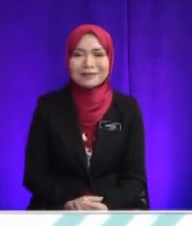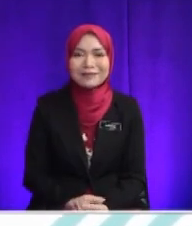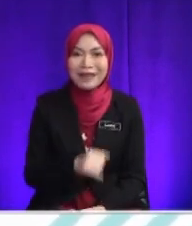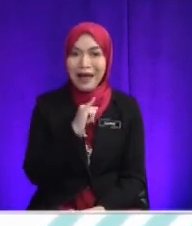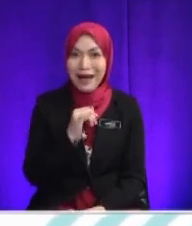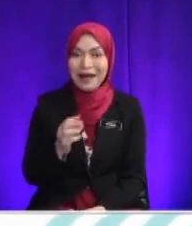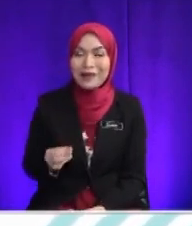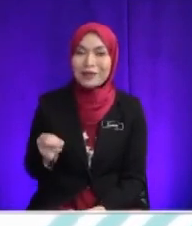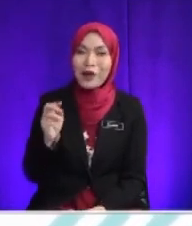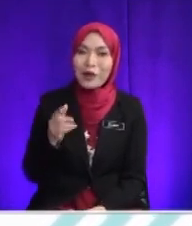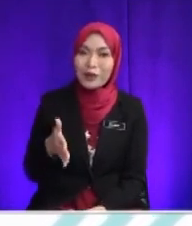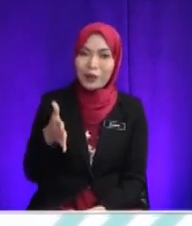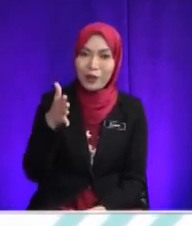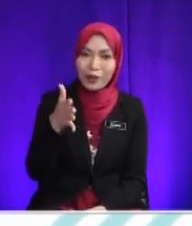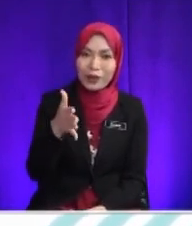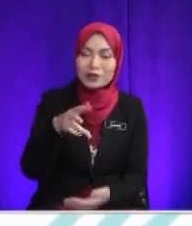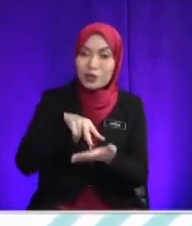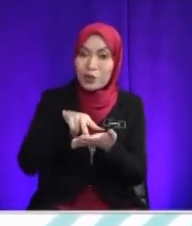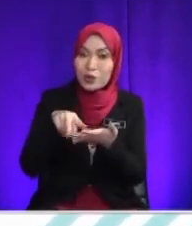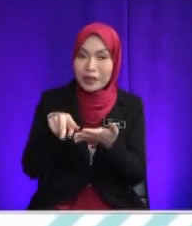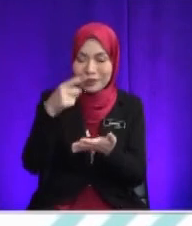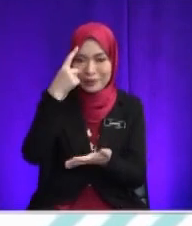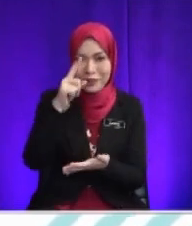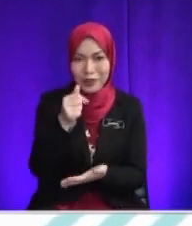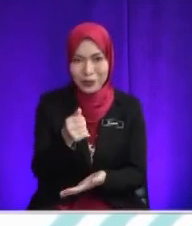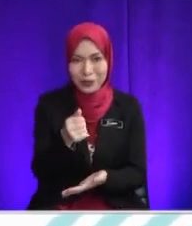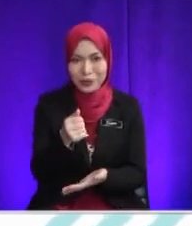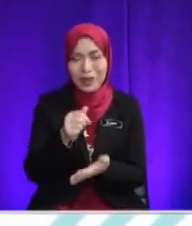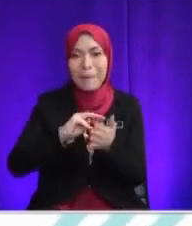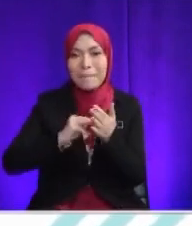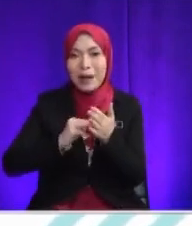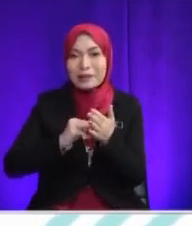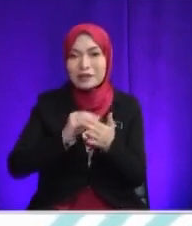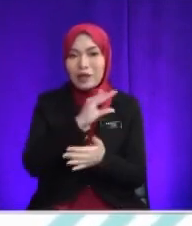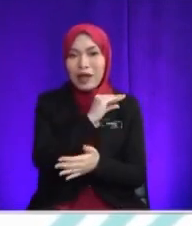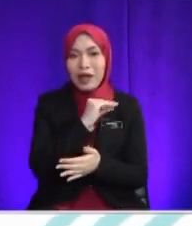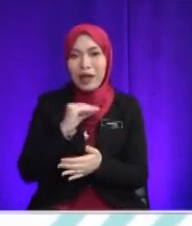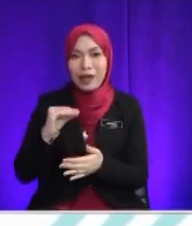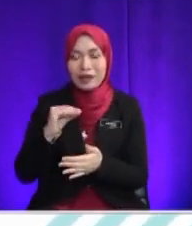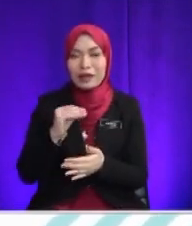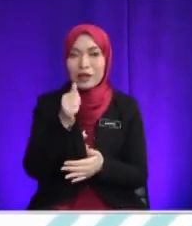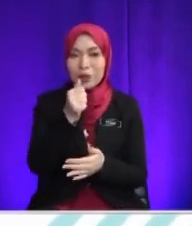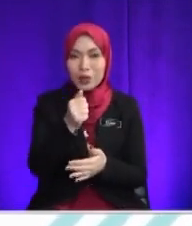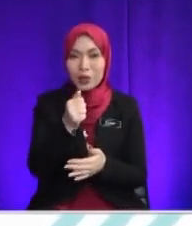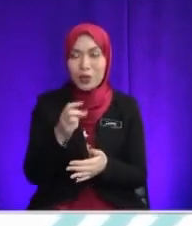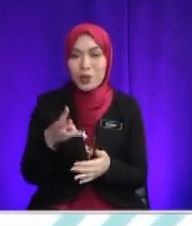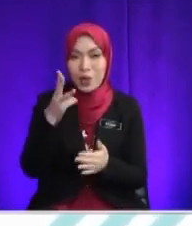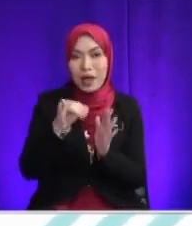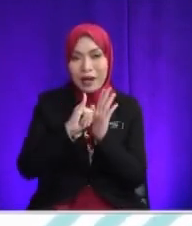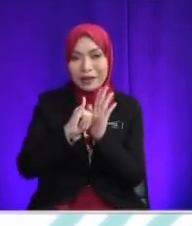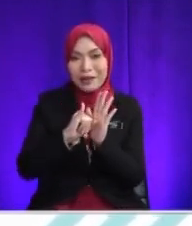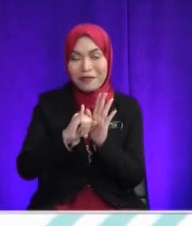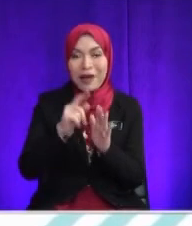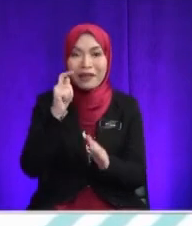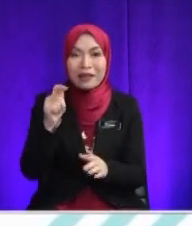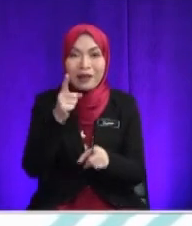the definition. So I'm going to read out multiple definitions and you are going to identify which one is the correct one. So let's say I read out the first